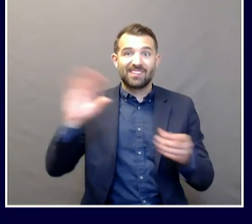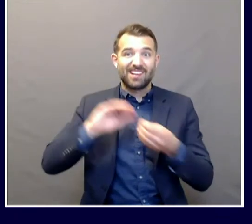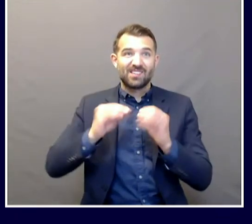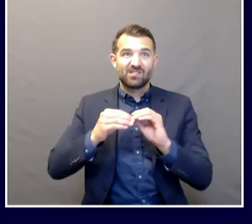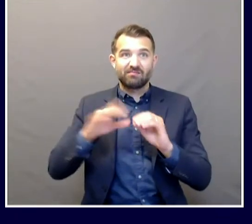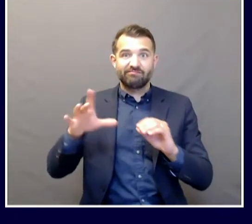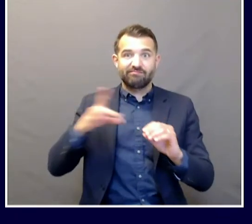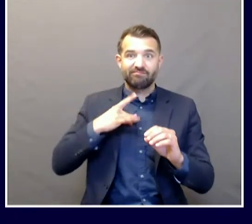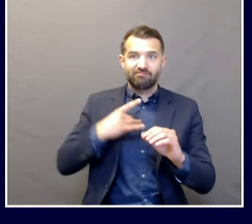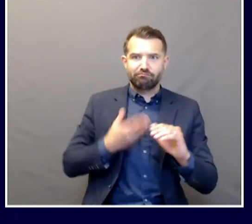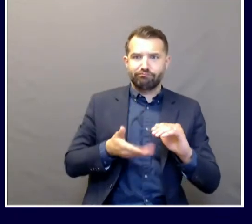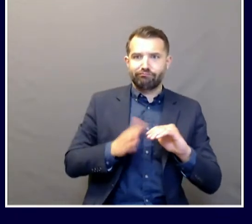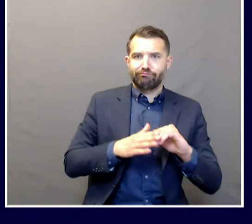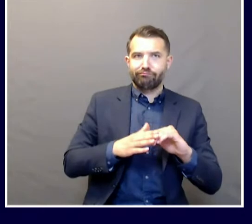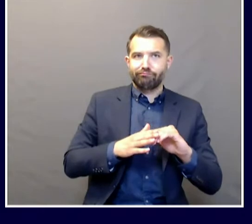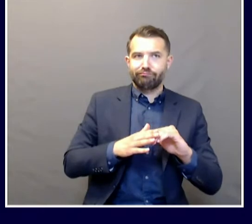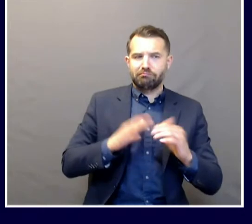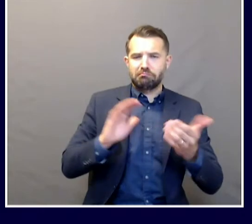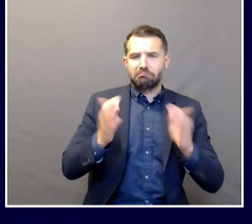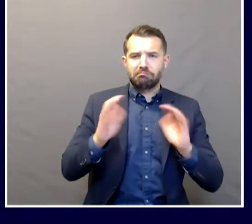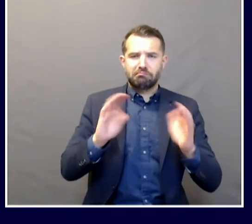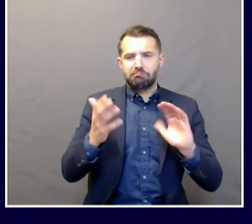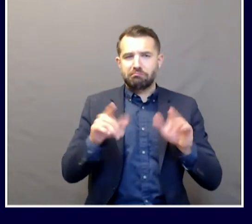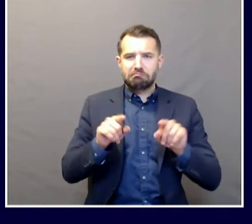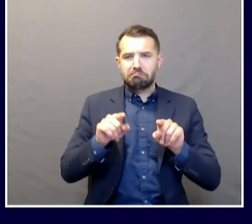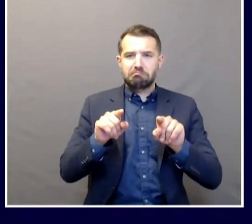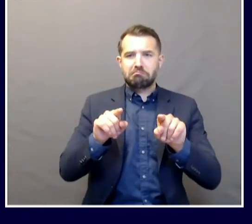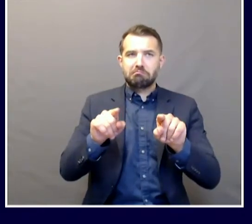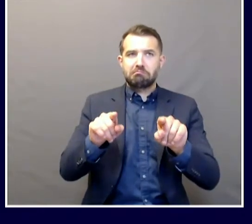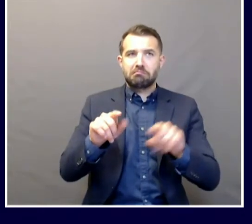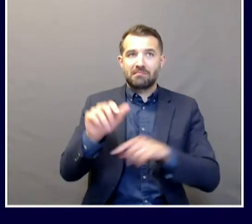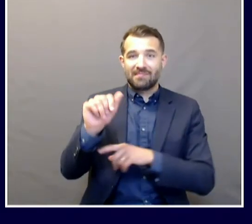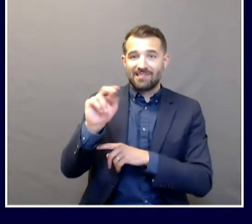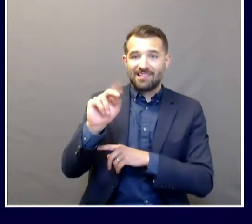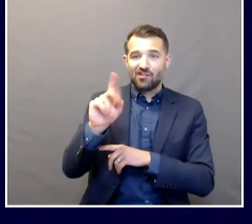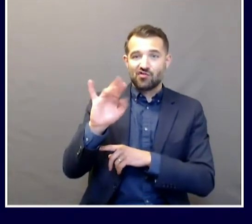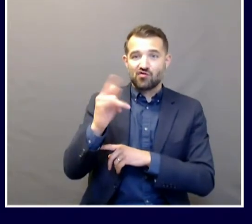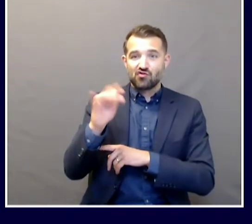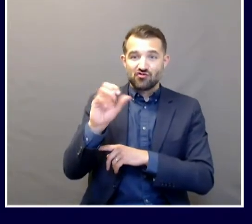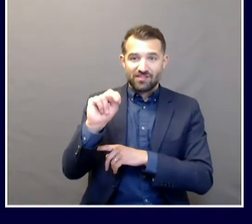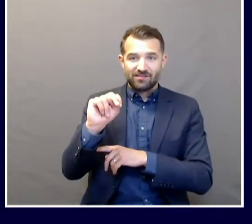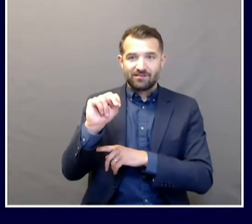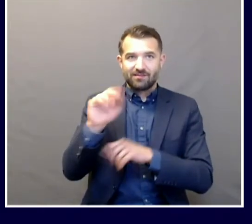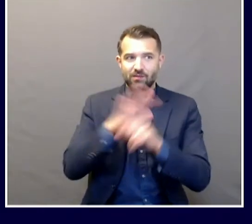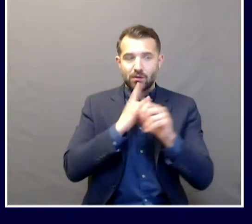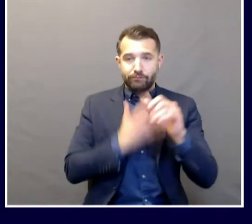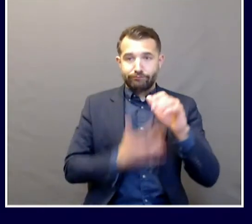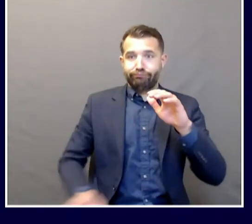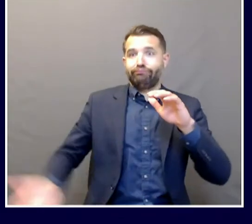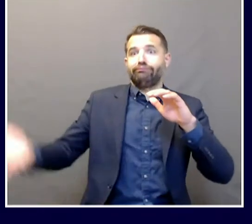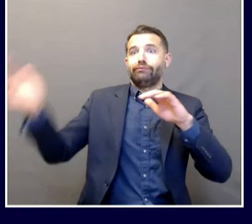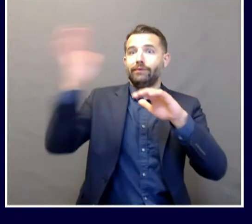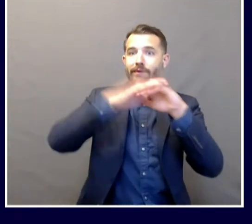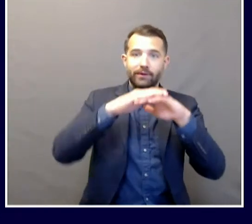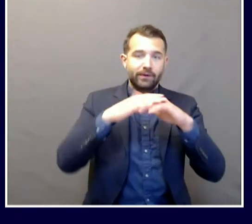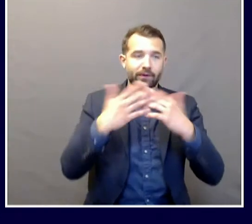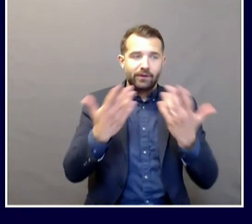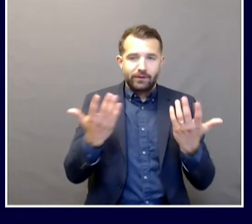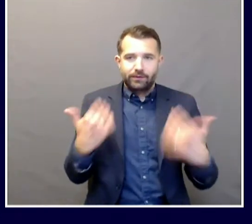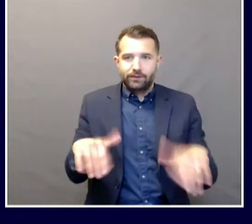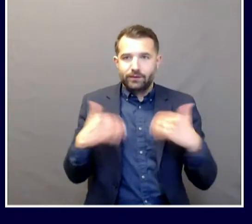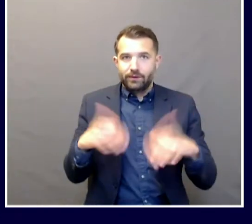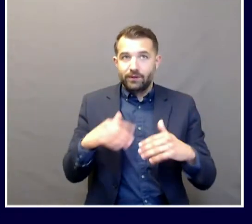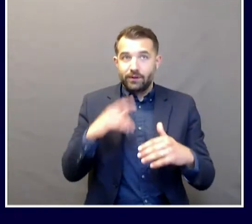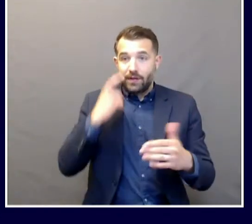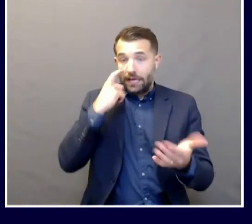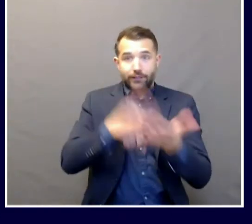lower vaccination rates in Androscoggin County mean two things. Number one, we've got more work to do as a state to get folks there